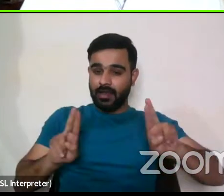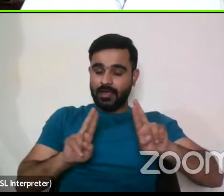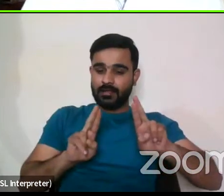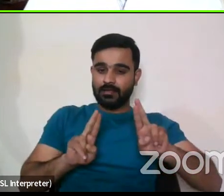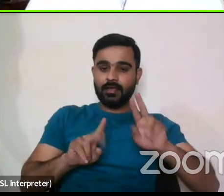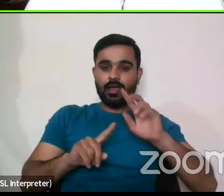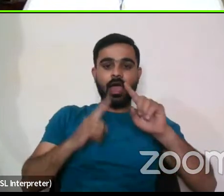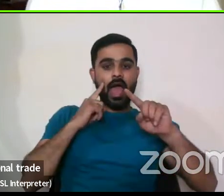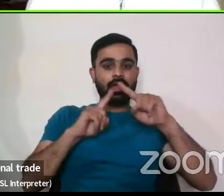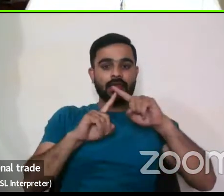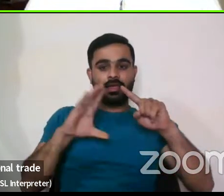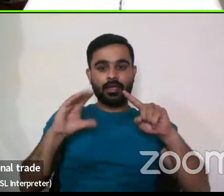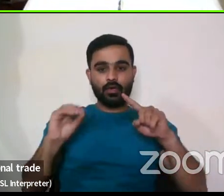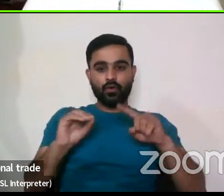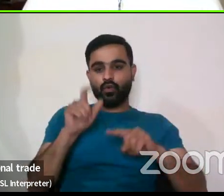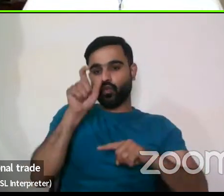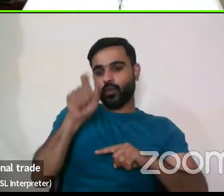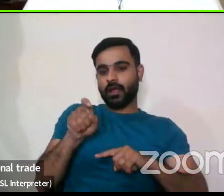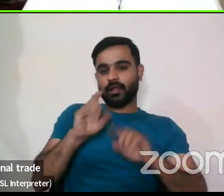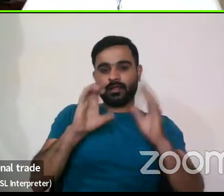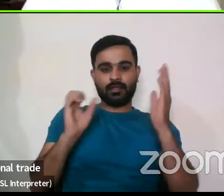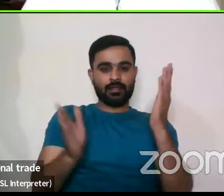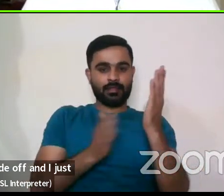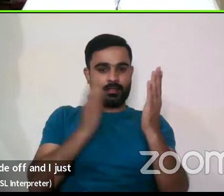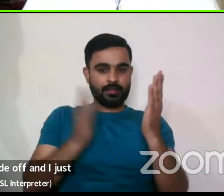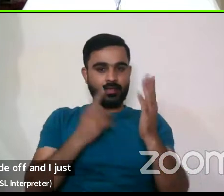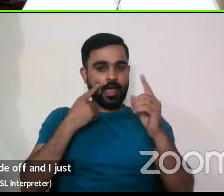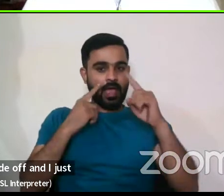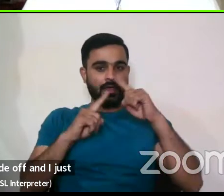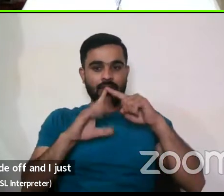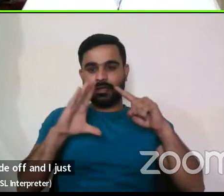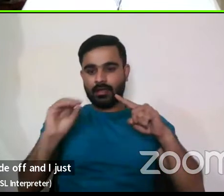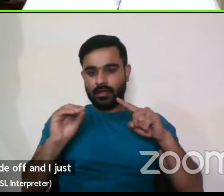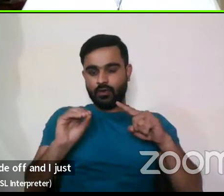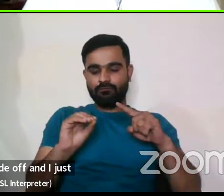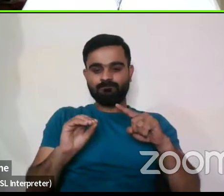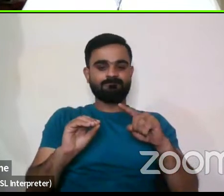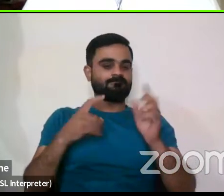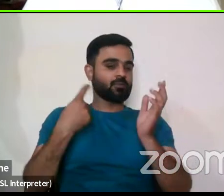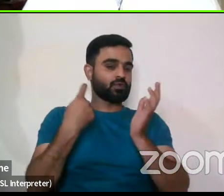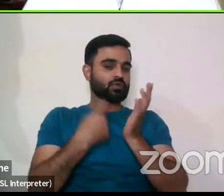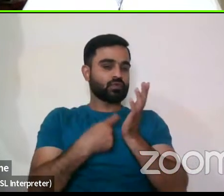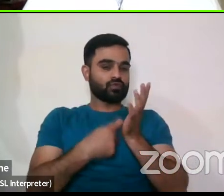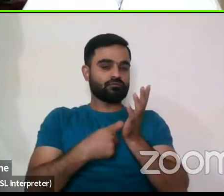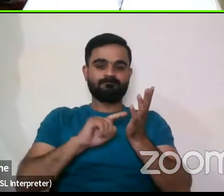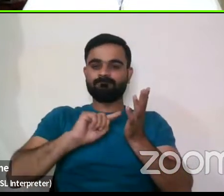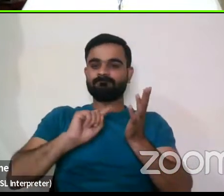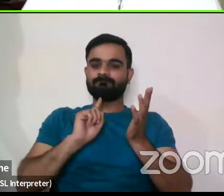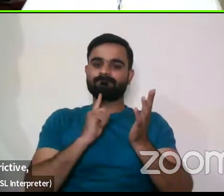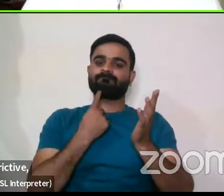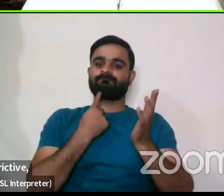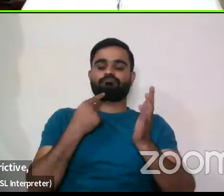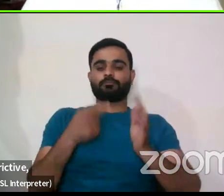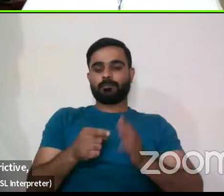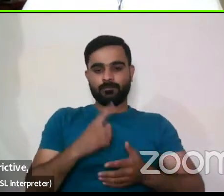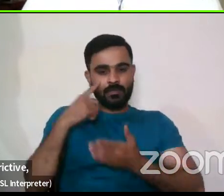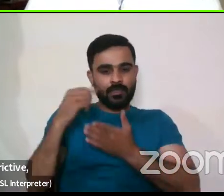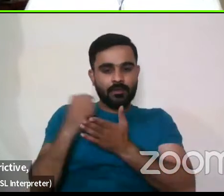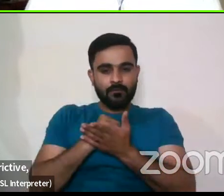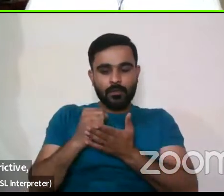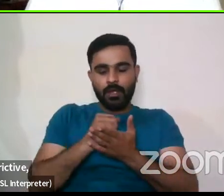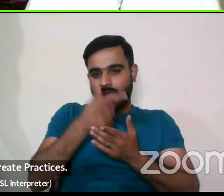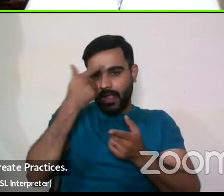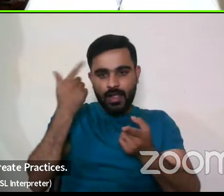ITO, right? One of the chapters under ITO was restrictive trade practices. Now, unfortunately,